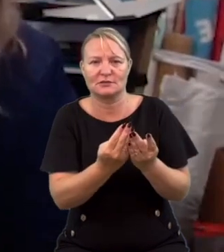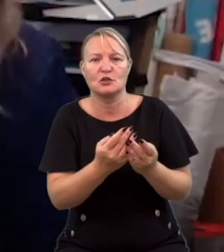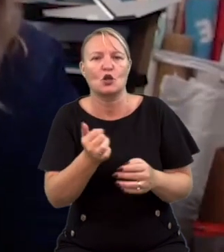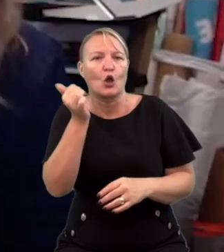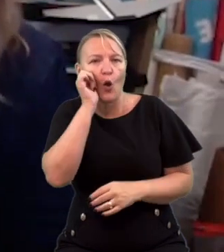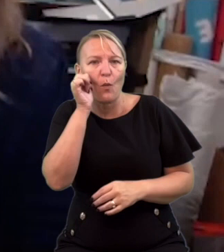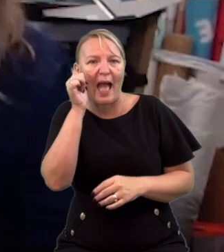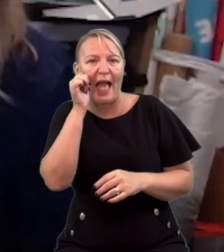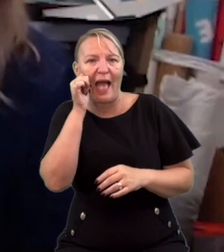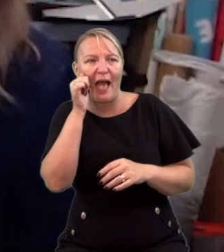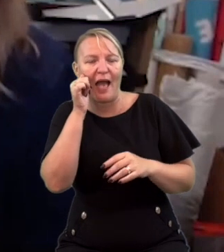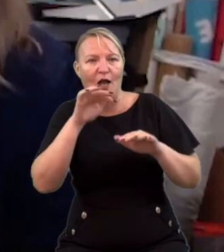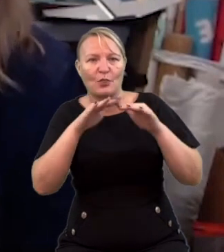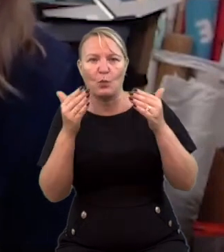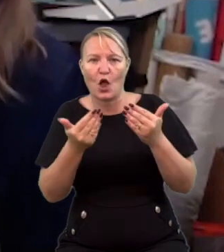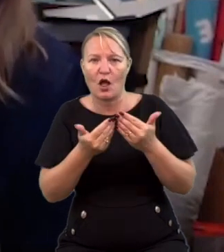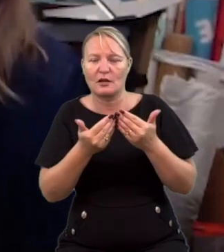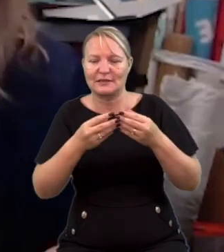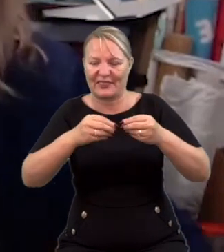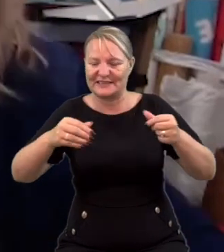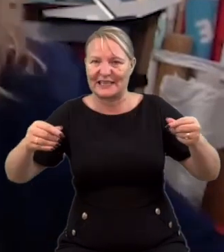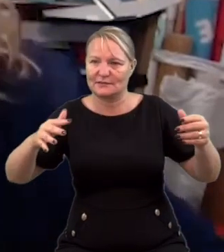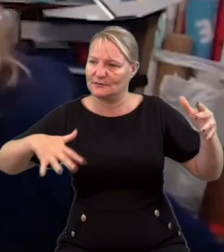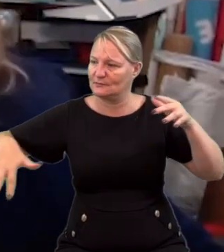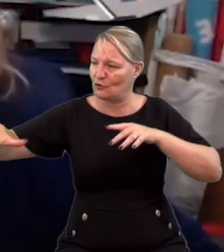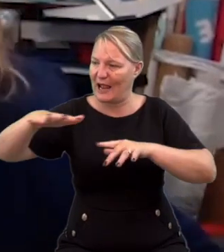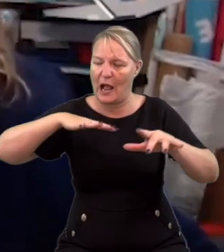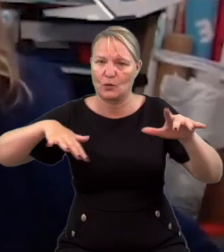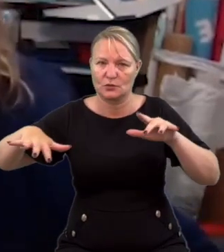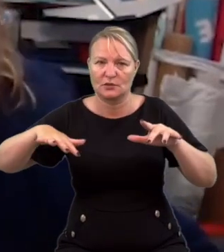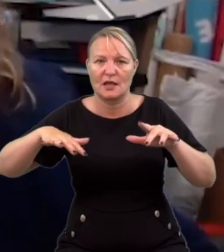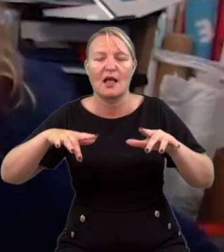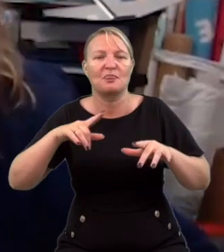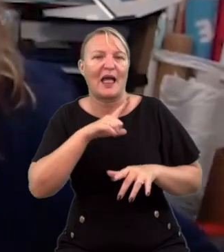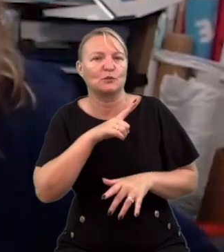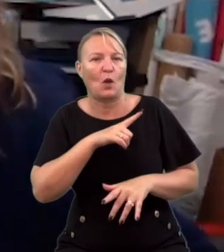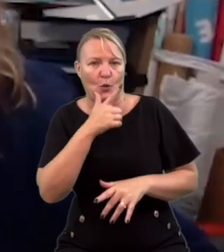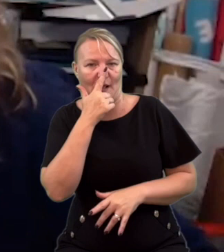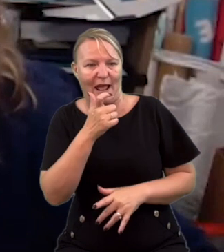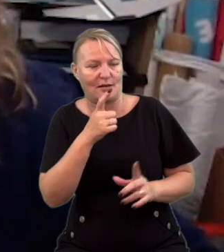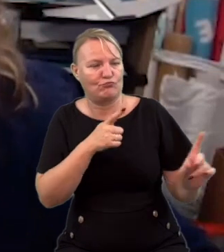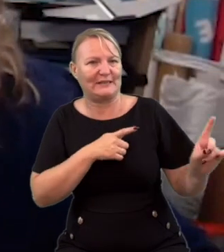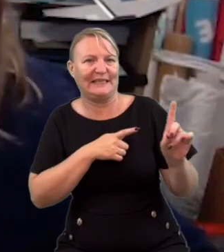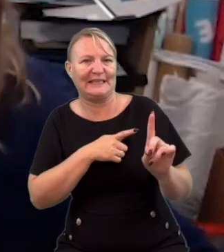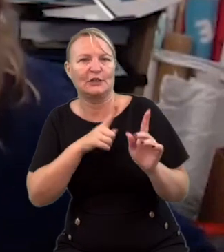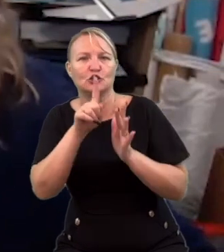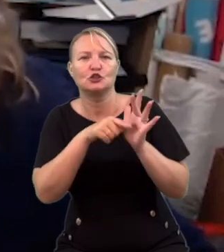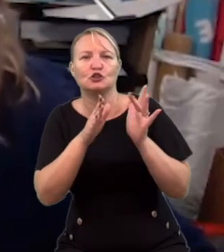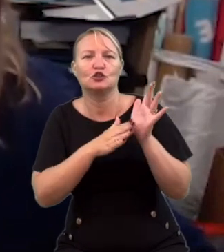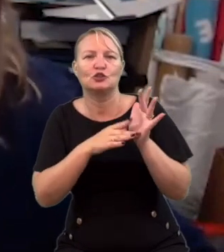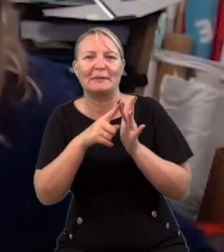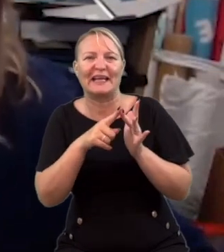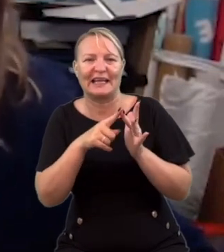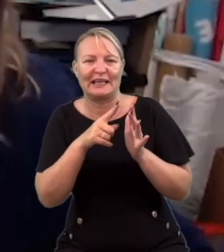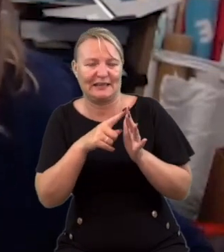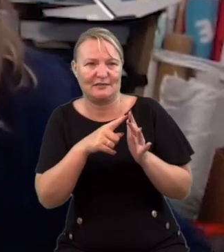you're aware of the world of the desert all the way around, and that allows then for the friendship with Jimmy to happen, and